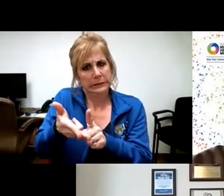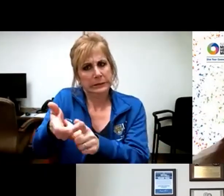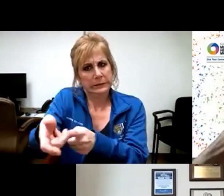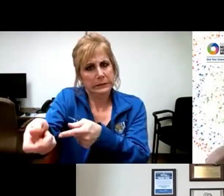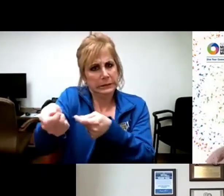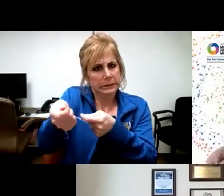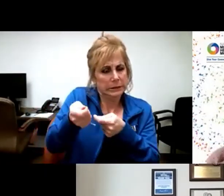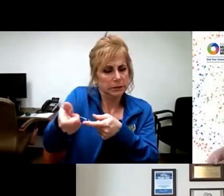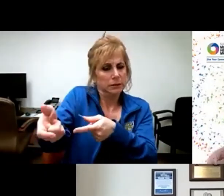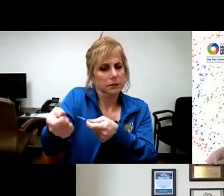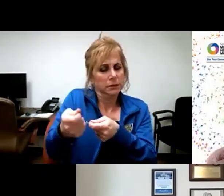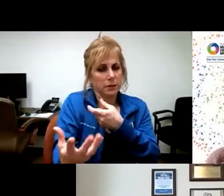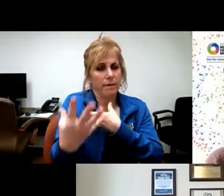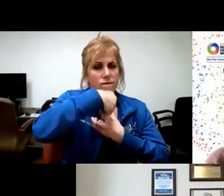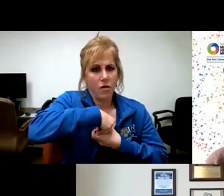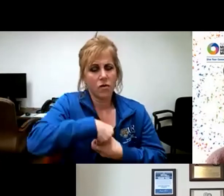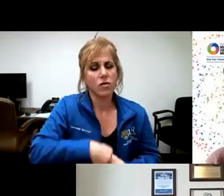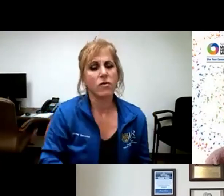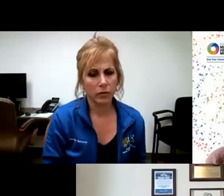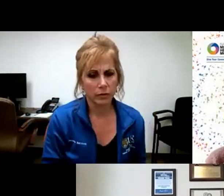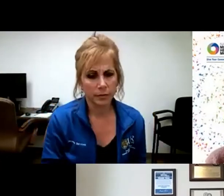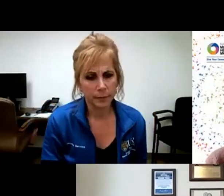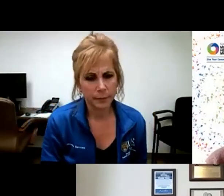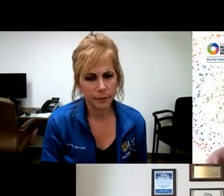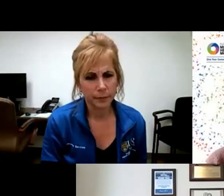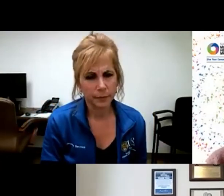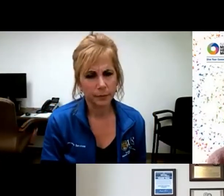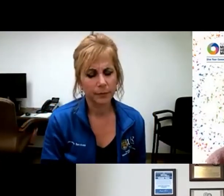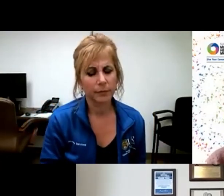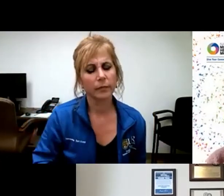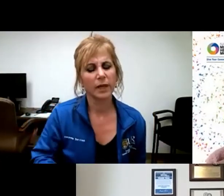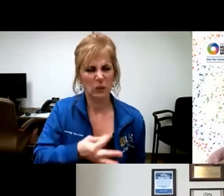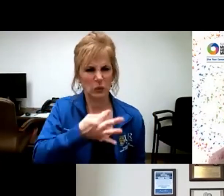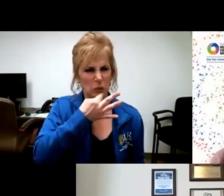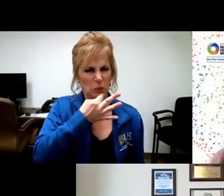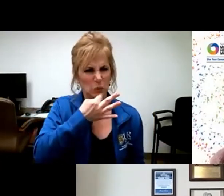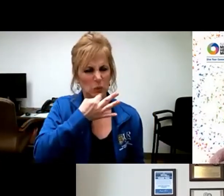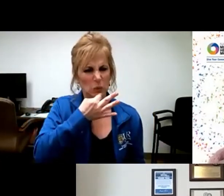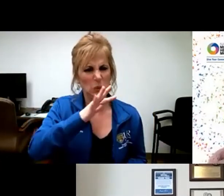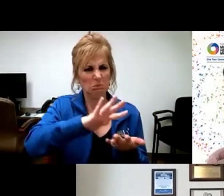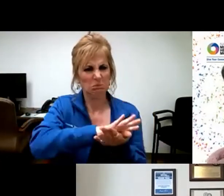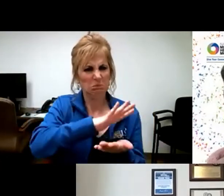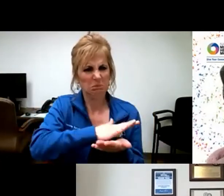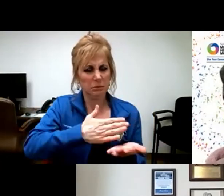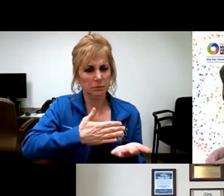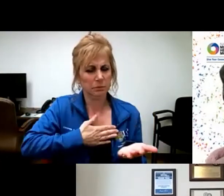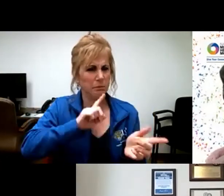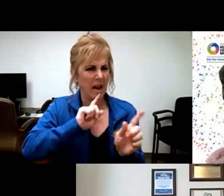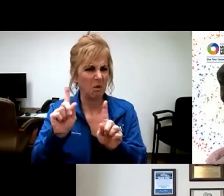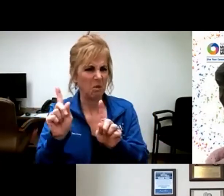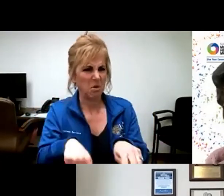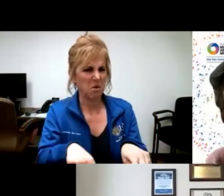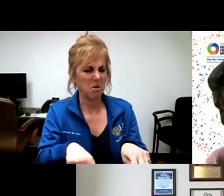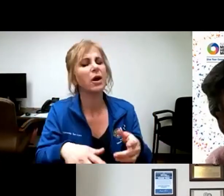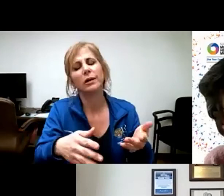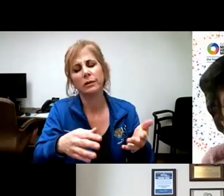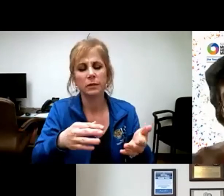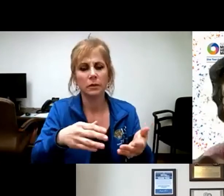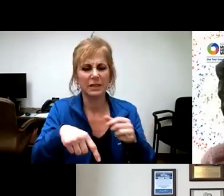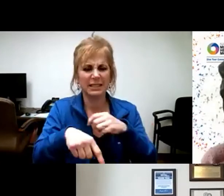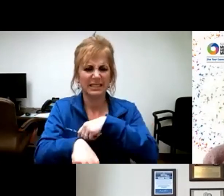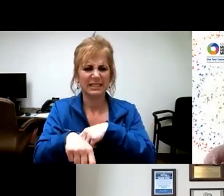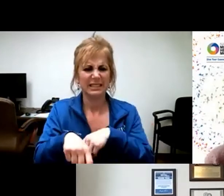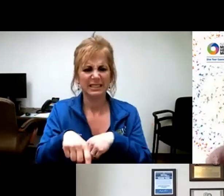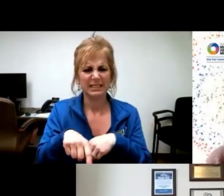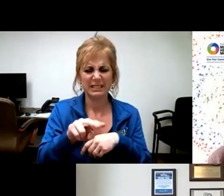report, our Latino health report is going to come out probably by the end of the year. I think it's the